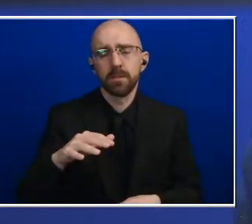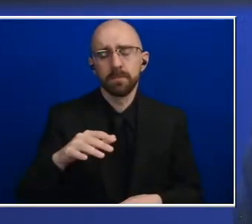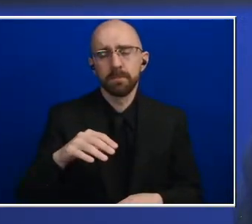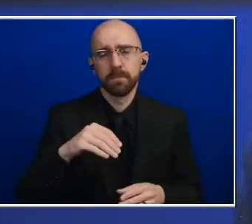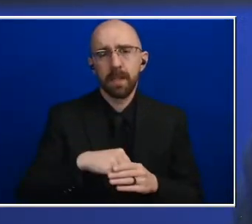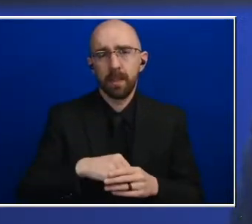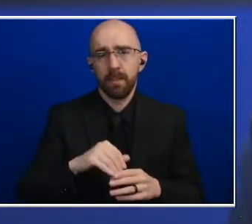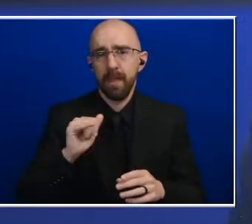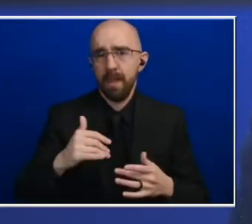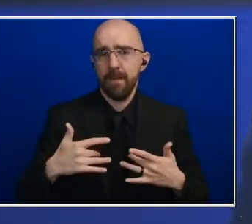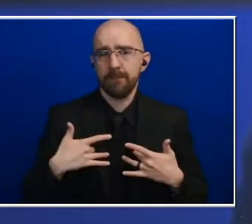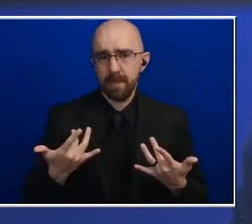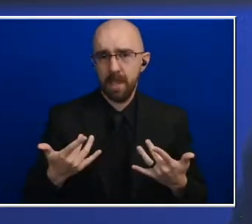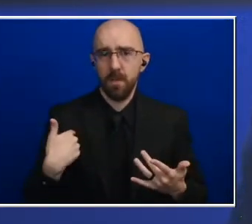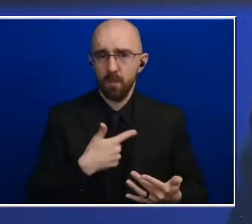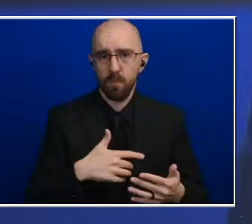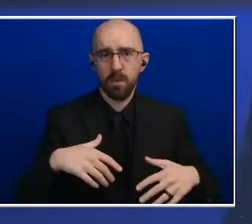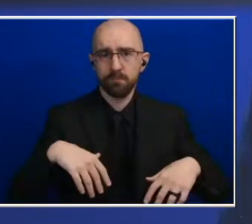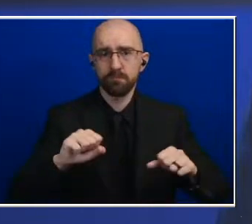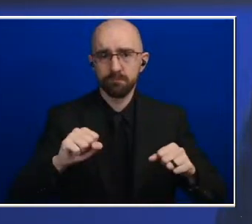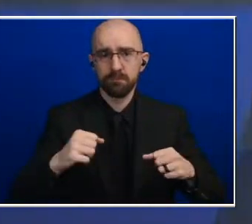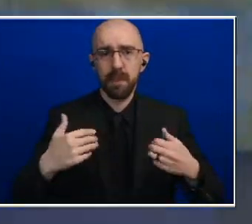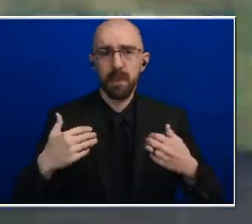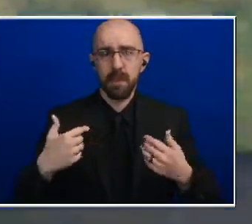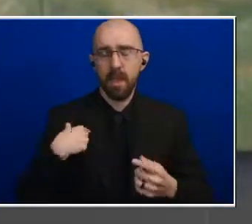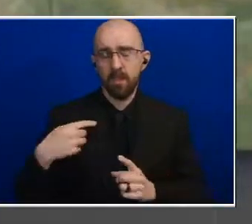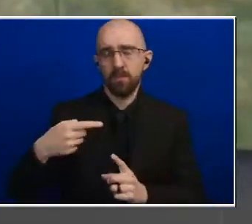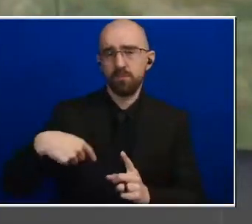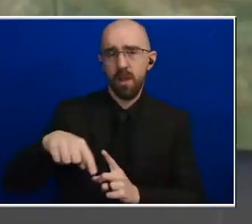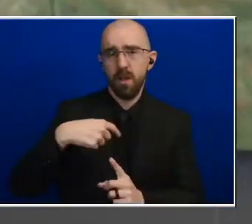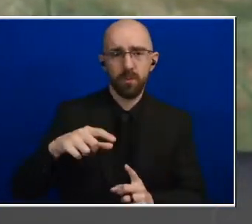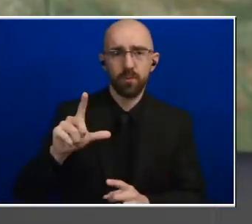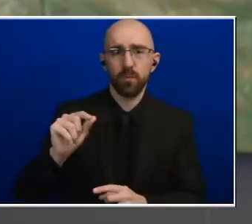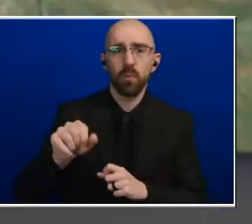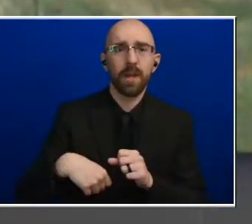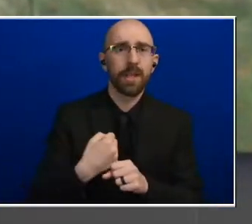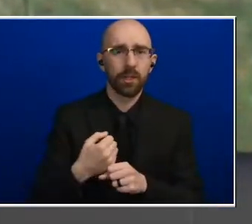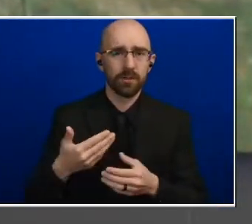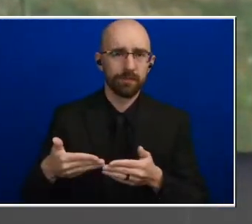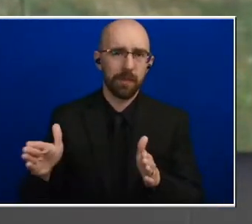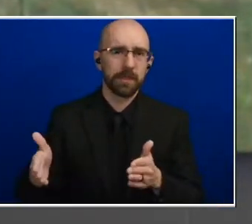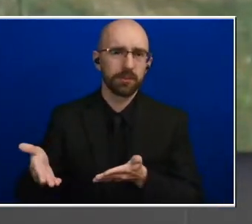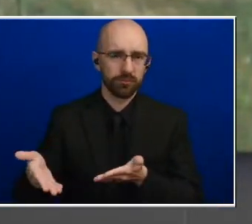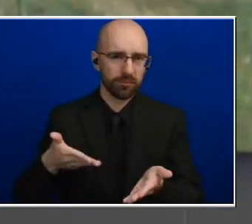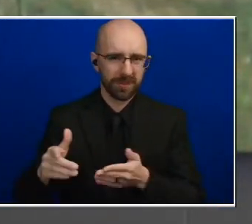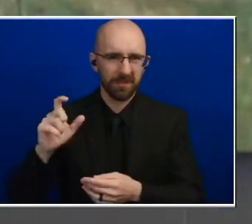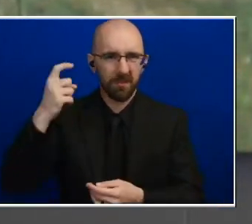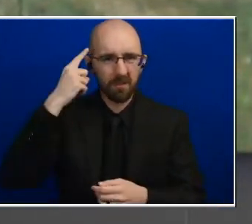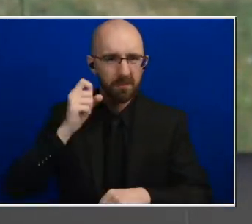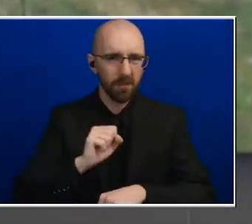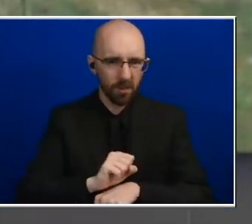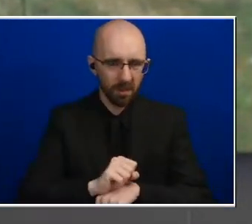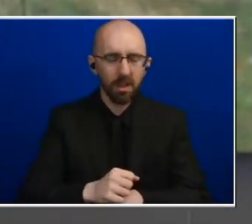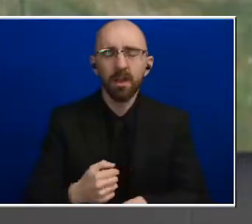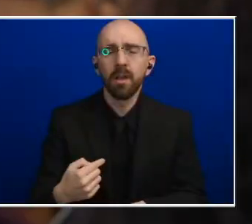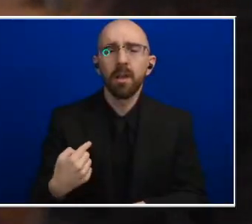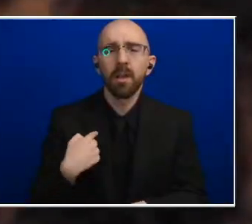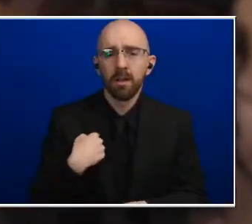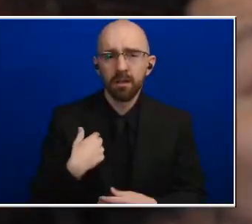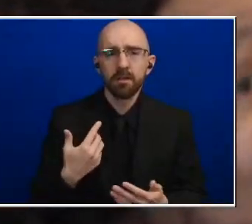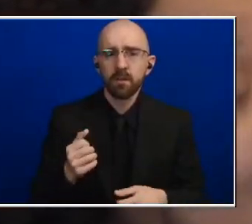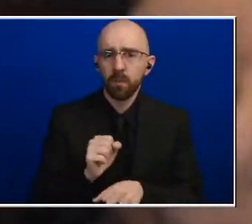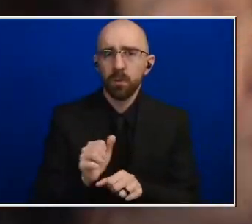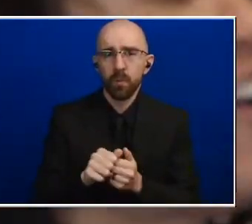that having been around 20 years in public service, I've worked with firefighters and